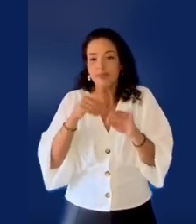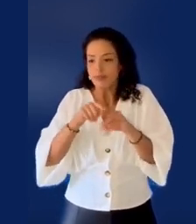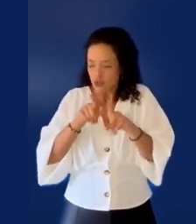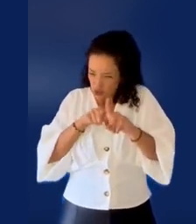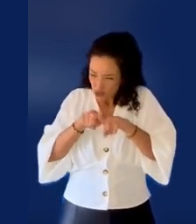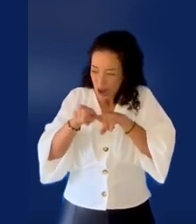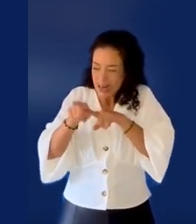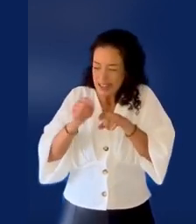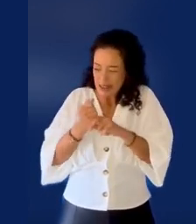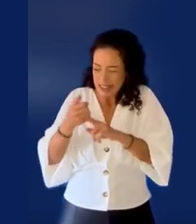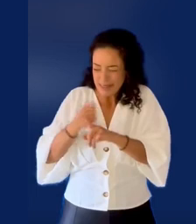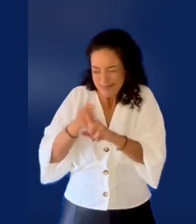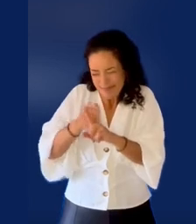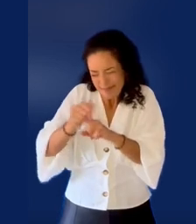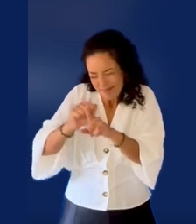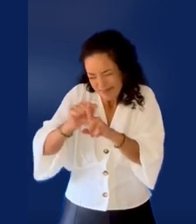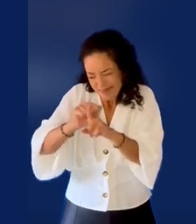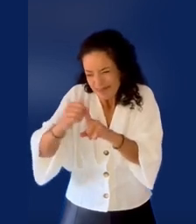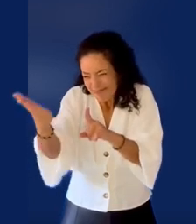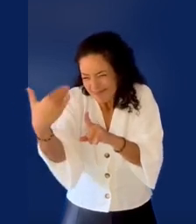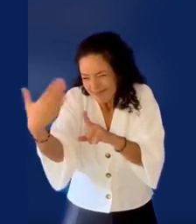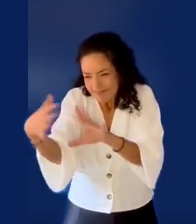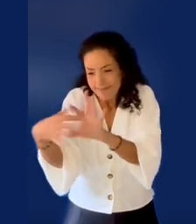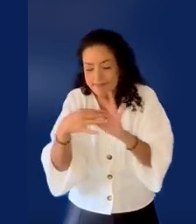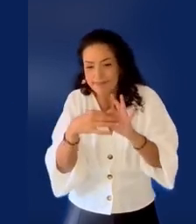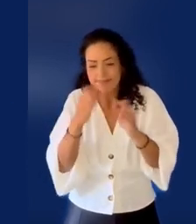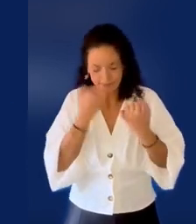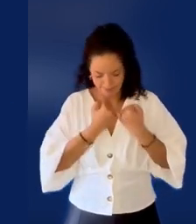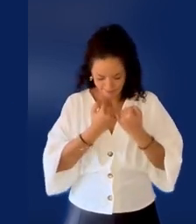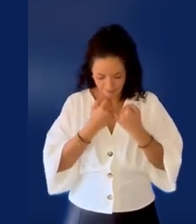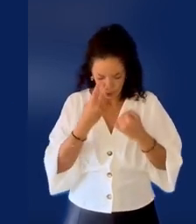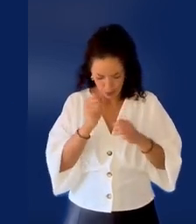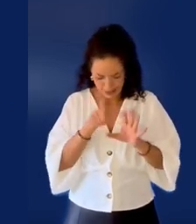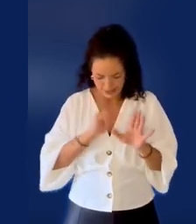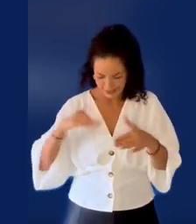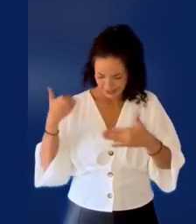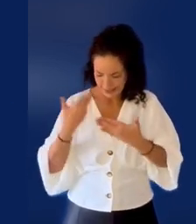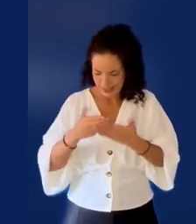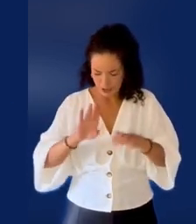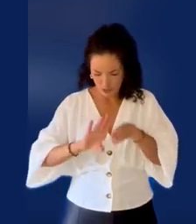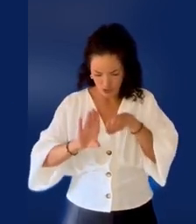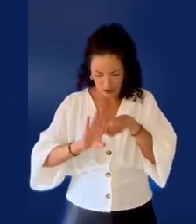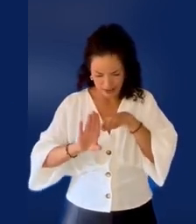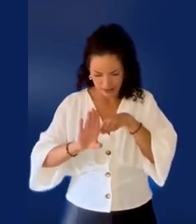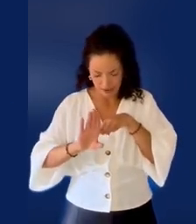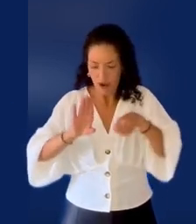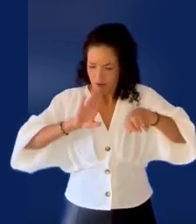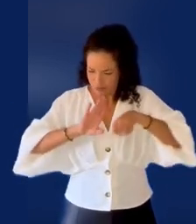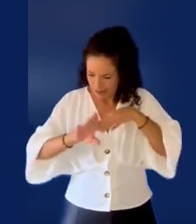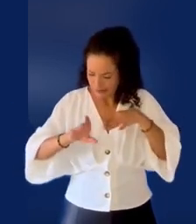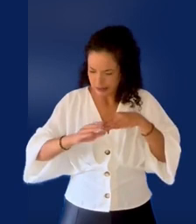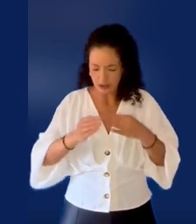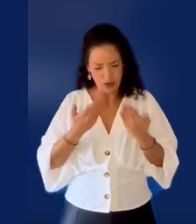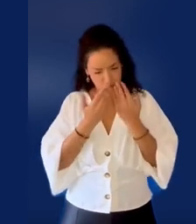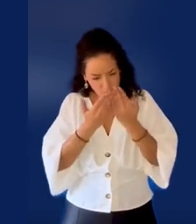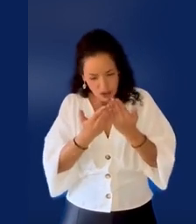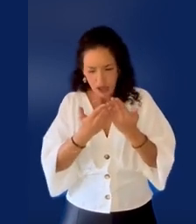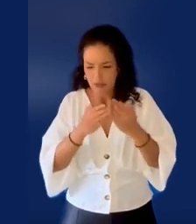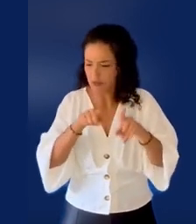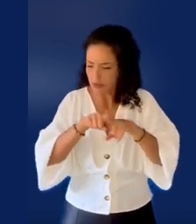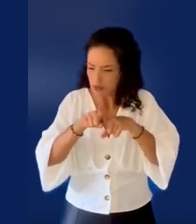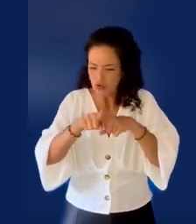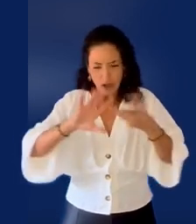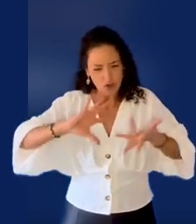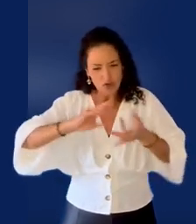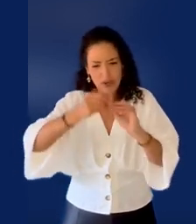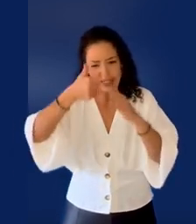back. In both reflecting on 20 years of training, practice and education, and in writing this training, I've tried to compile a list